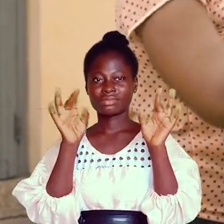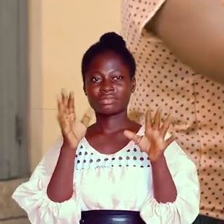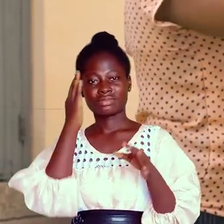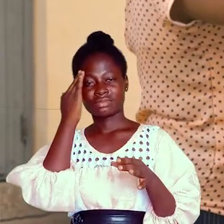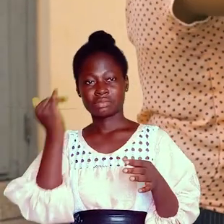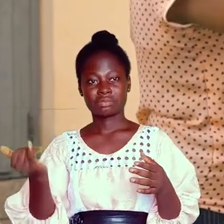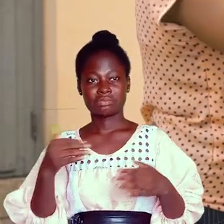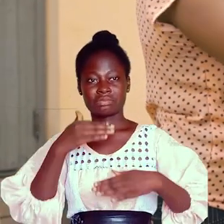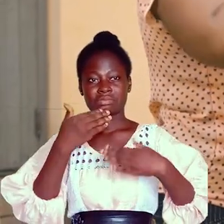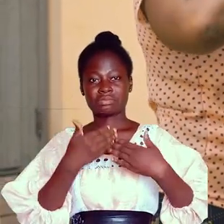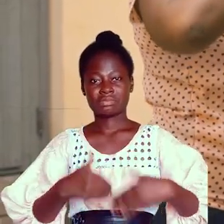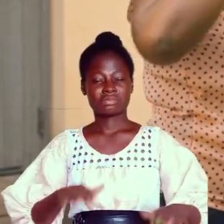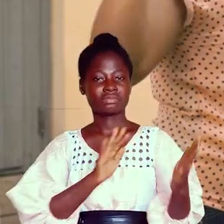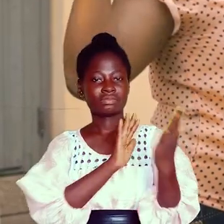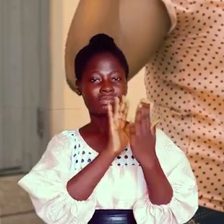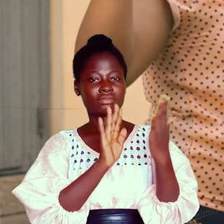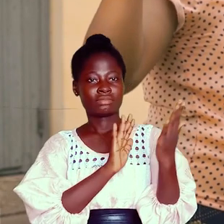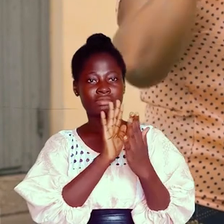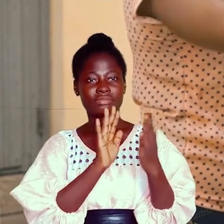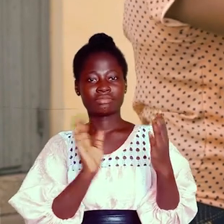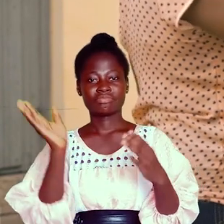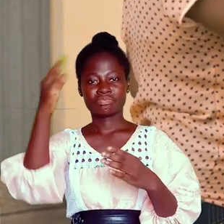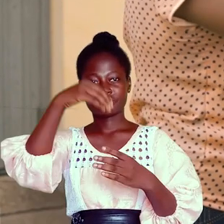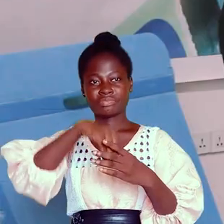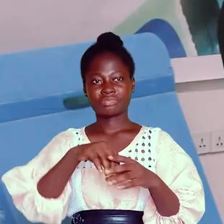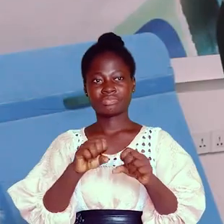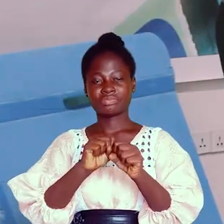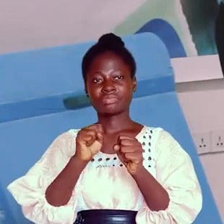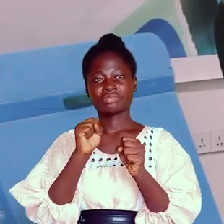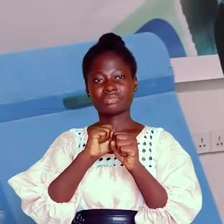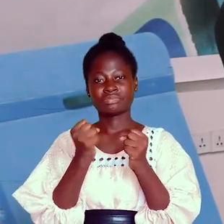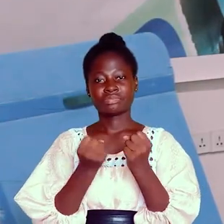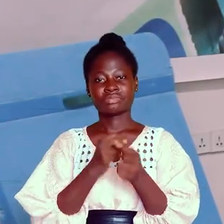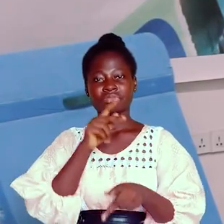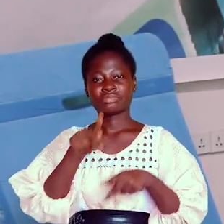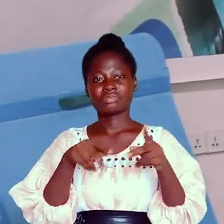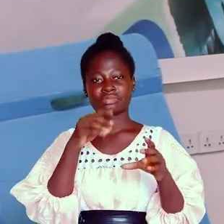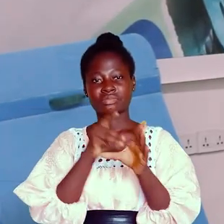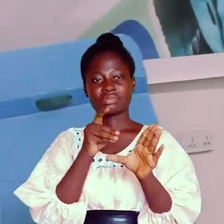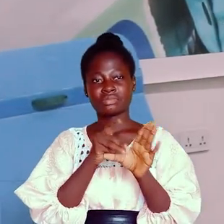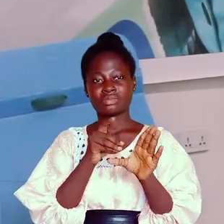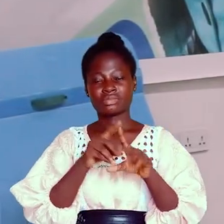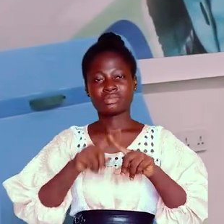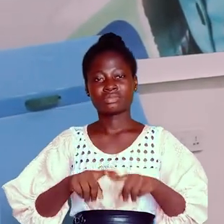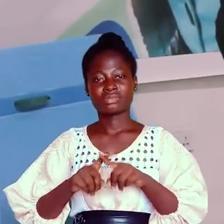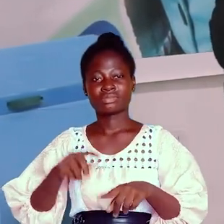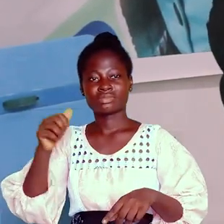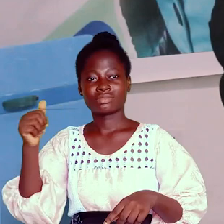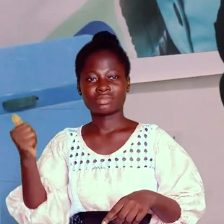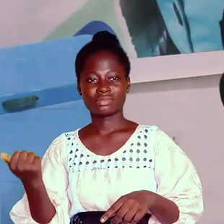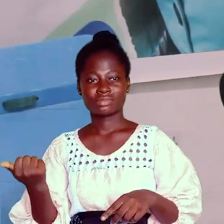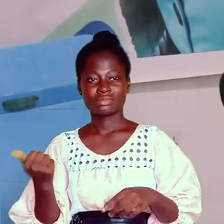are at risk because of the barriers they face to being included in society, and often people with disabilities rely